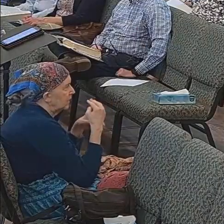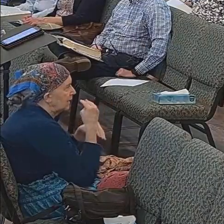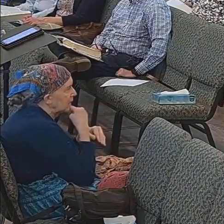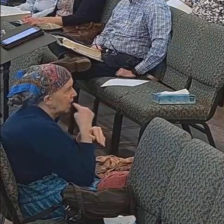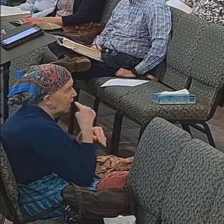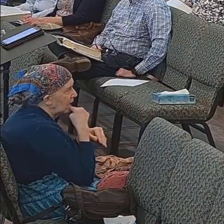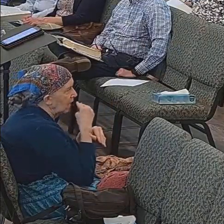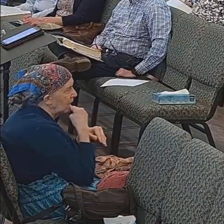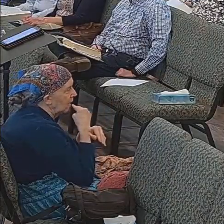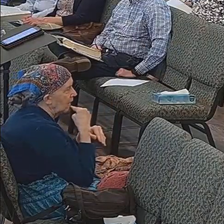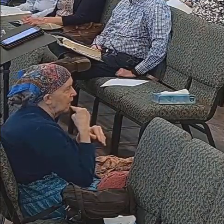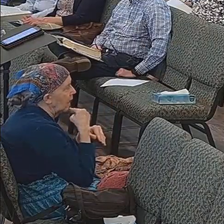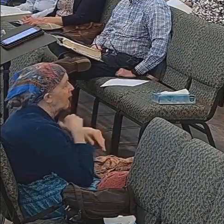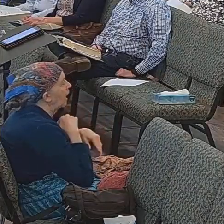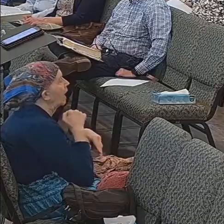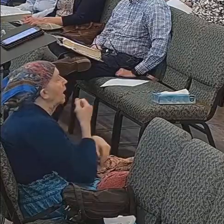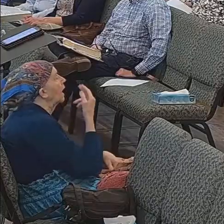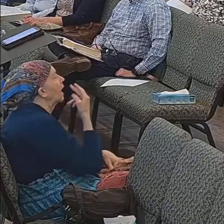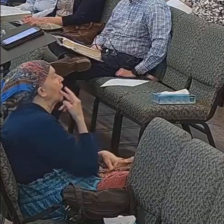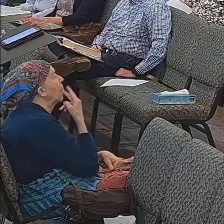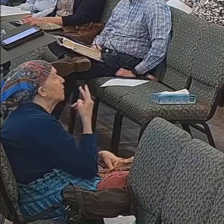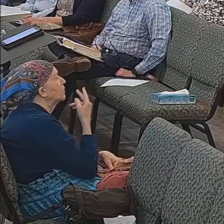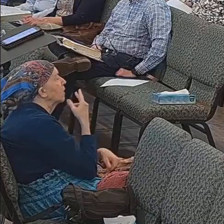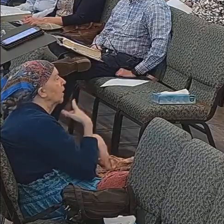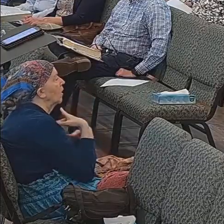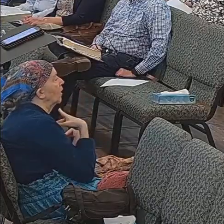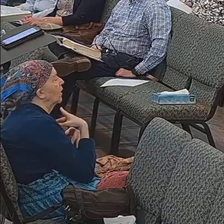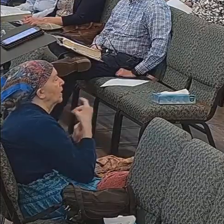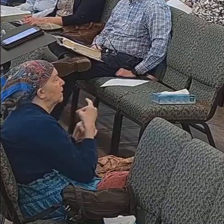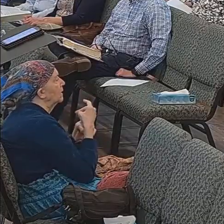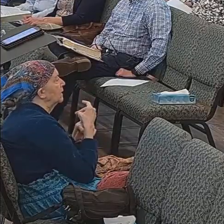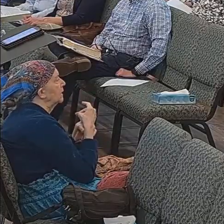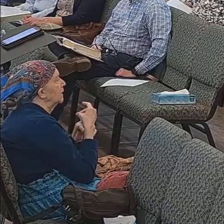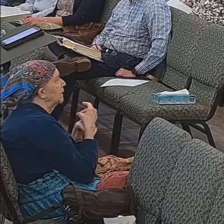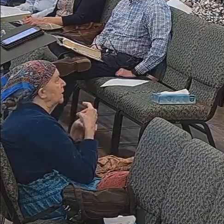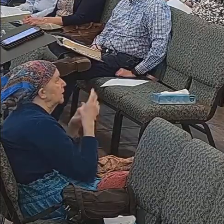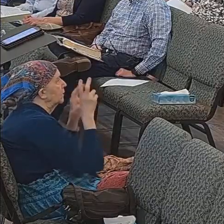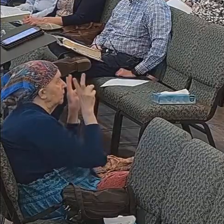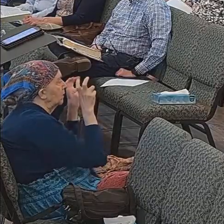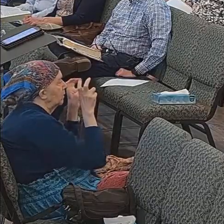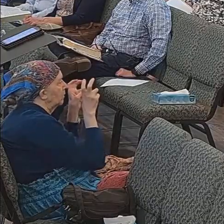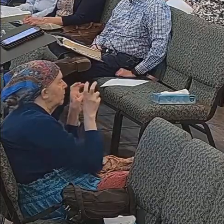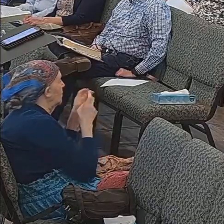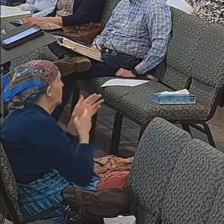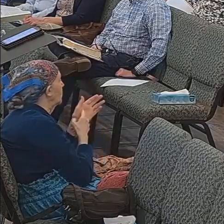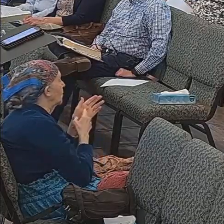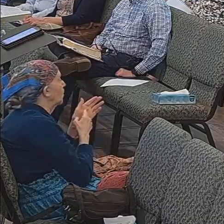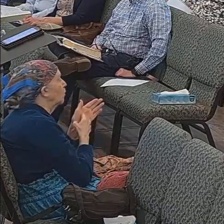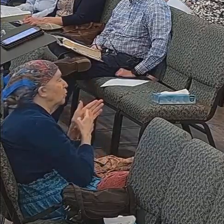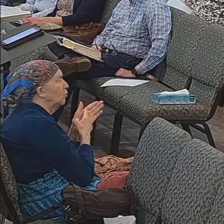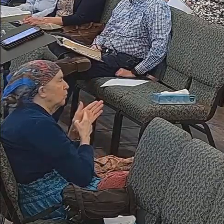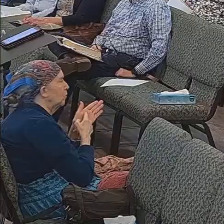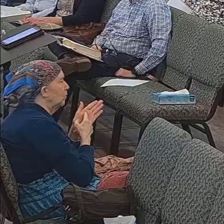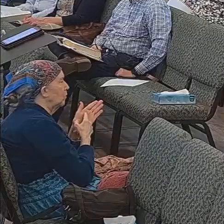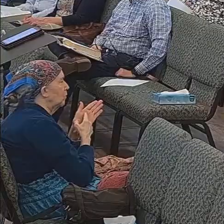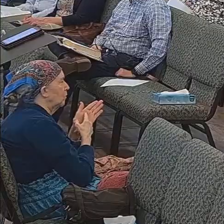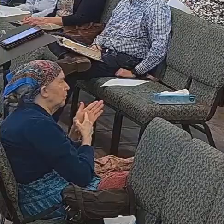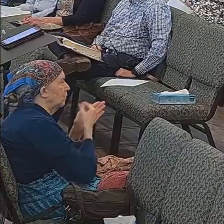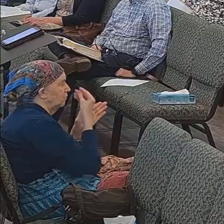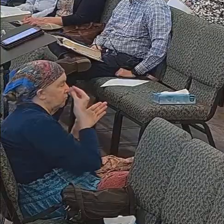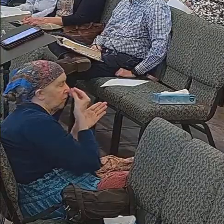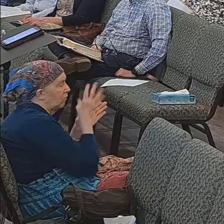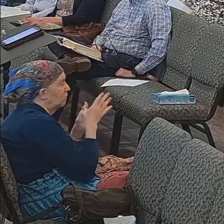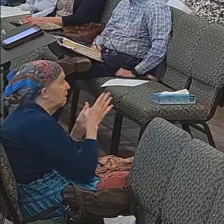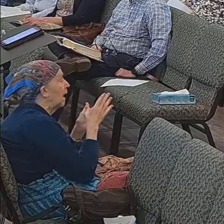Come across an interesting quotation. Saying that truth does not mind being